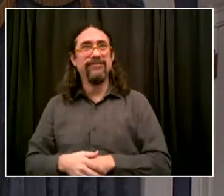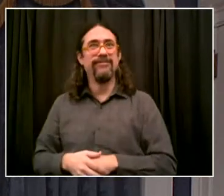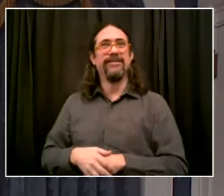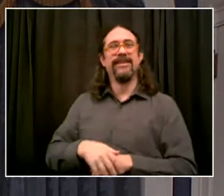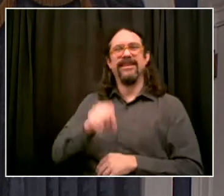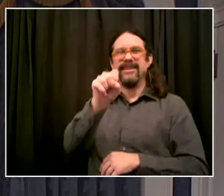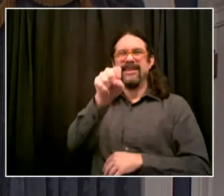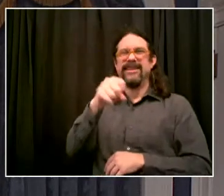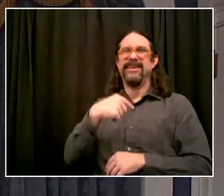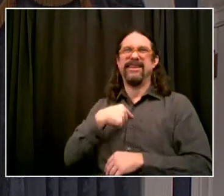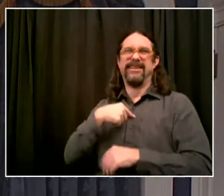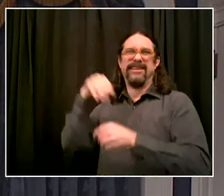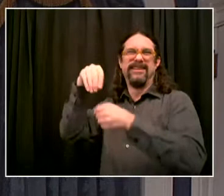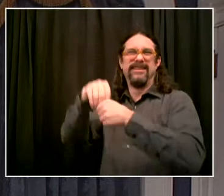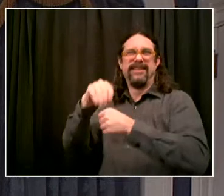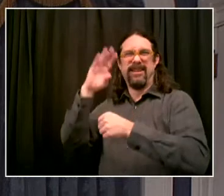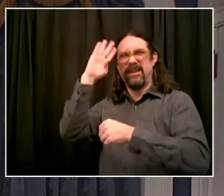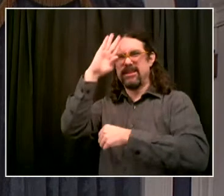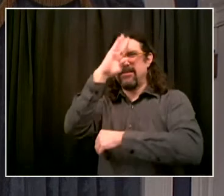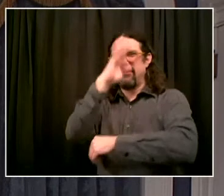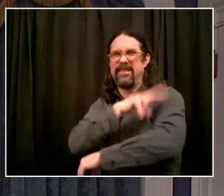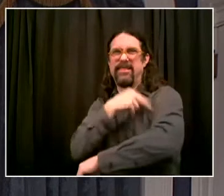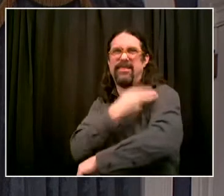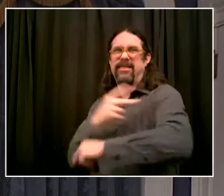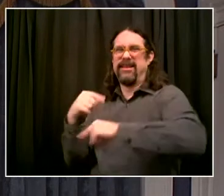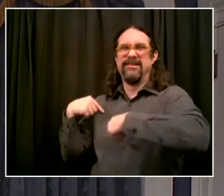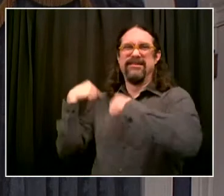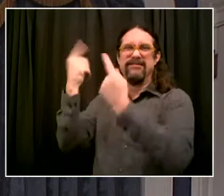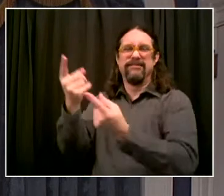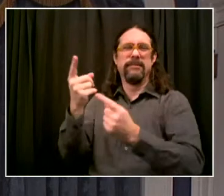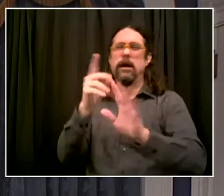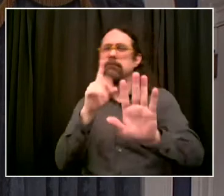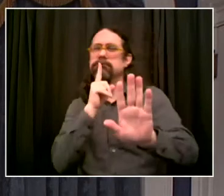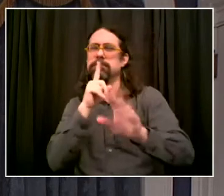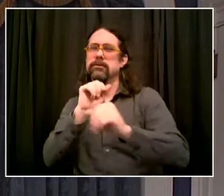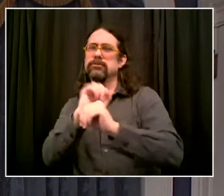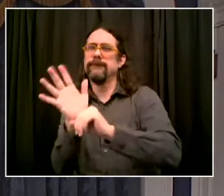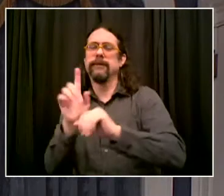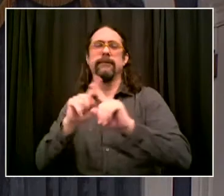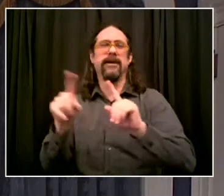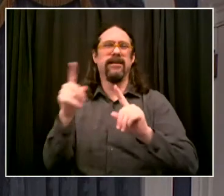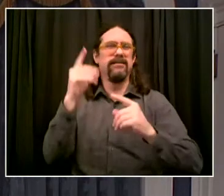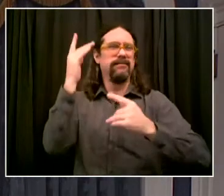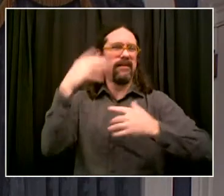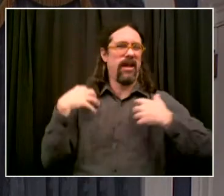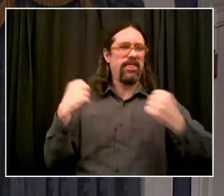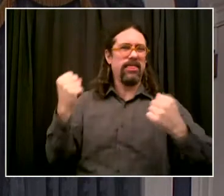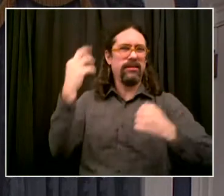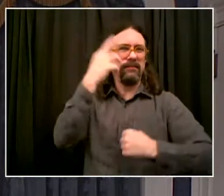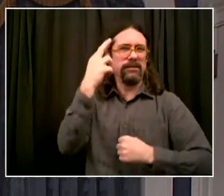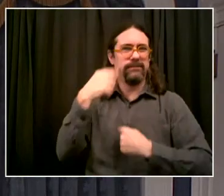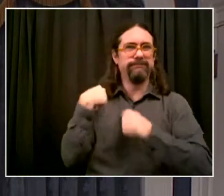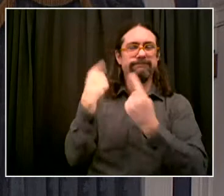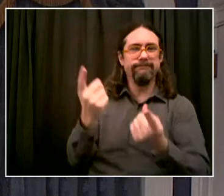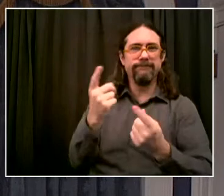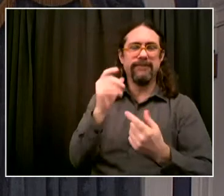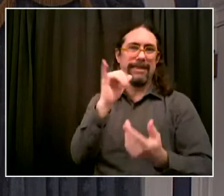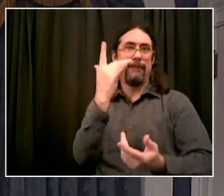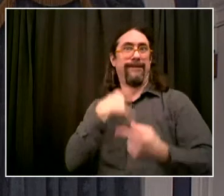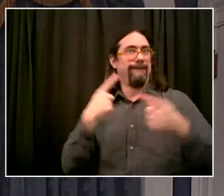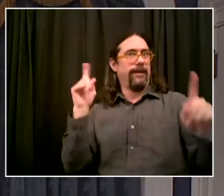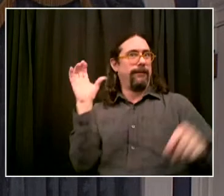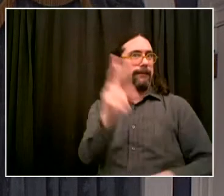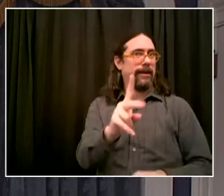so I wanted to ask you about our health commissioner, not to get into the nitty gritty. That's his business of him testing